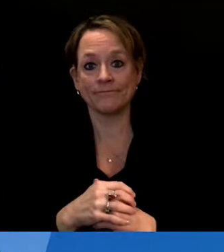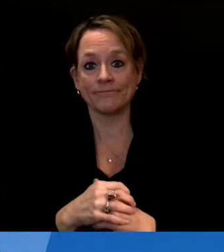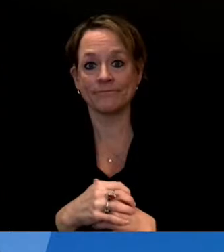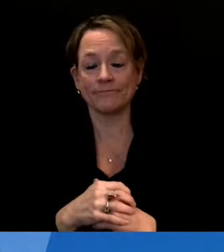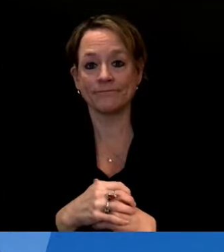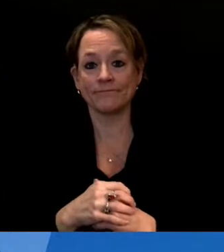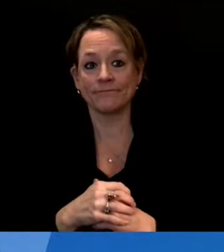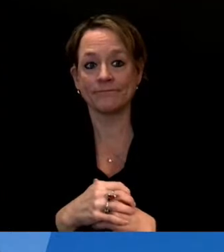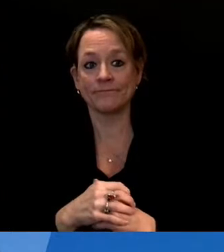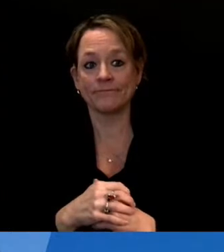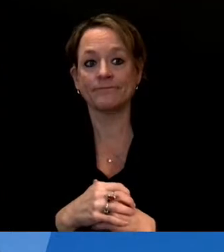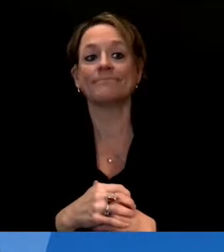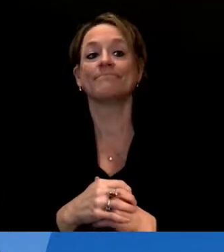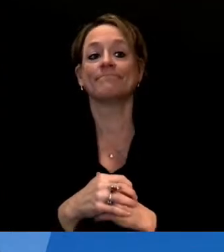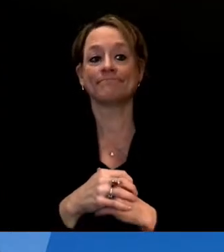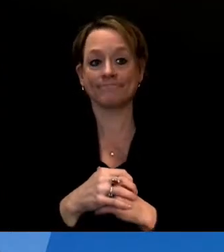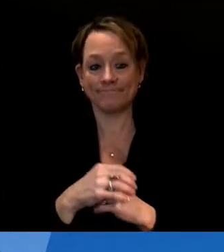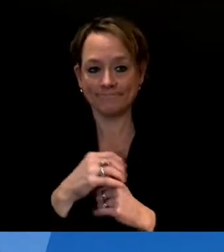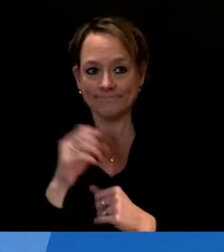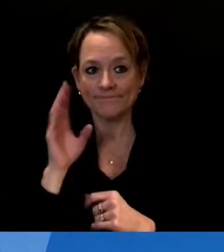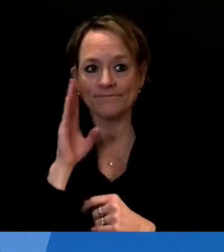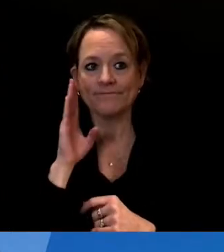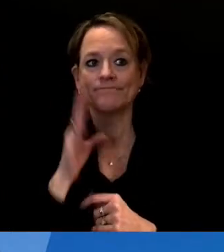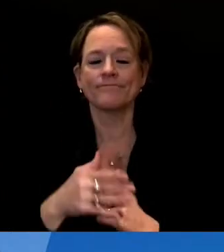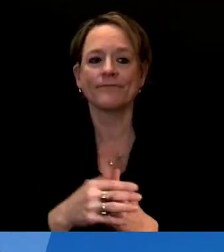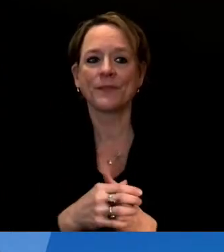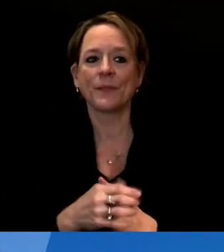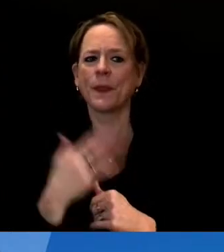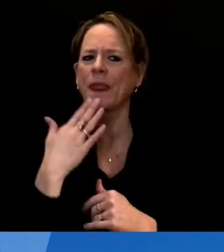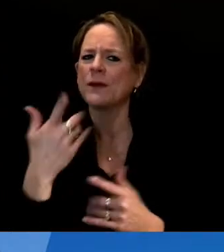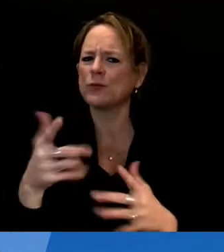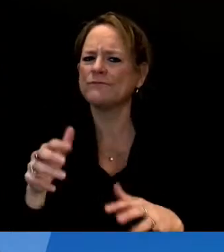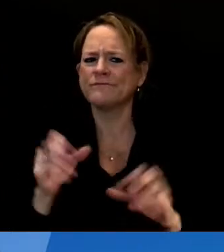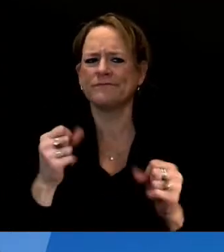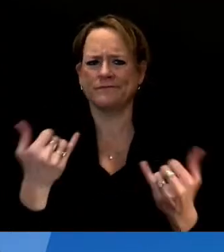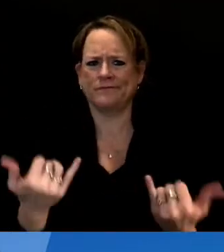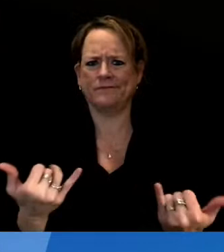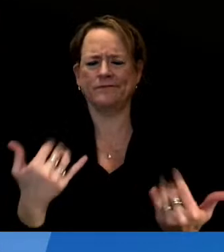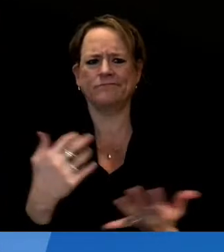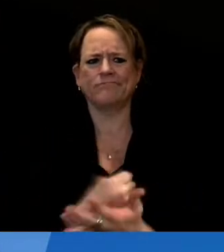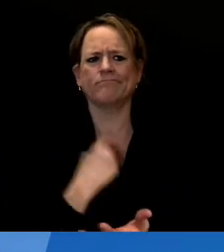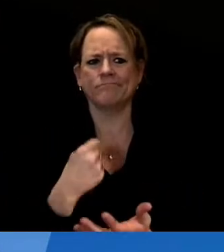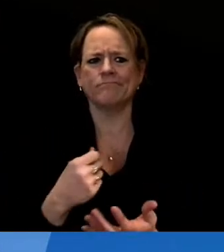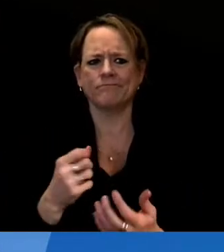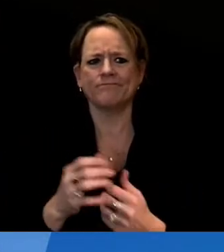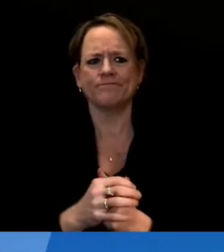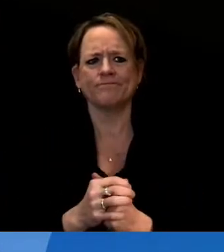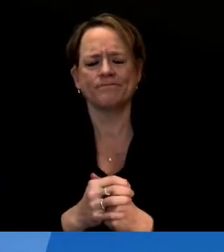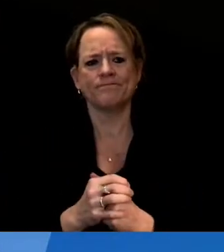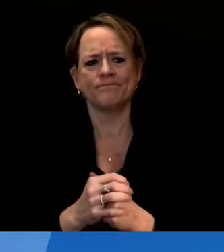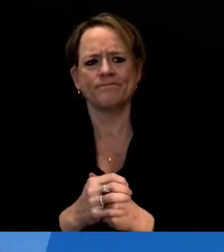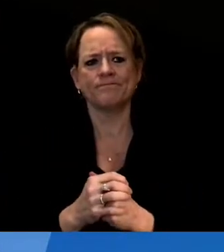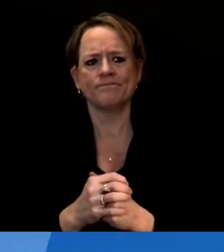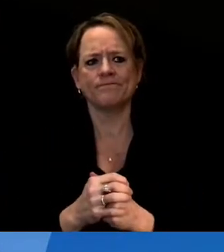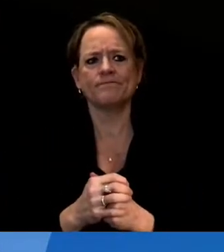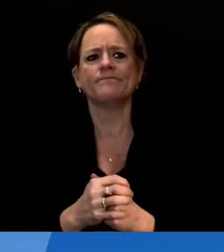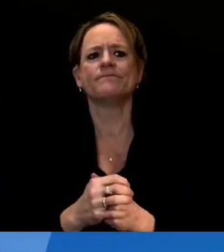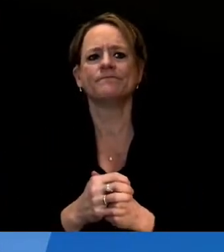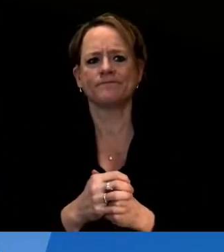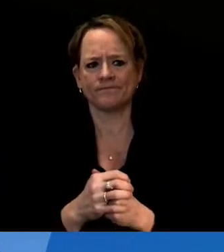Hi, yeah, thanks for holding this. While you were doing your briefing, the Supreme Court